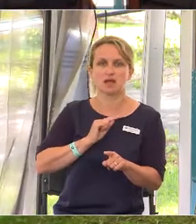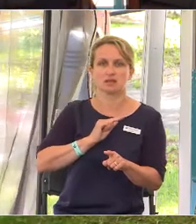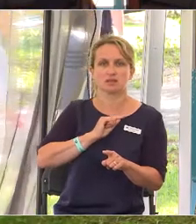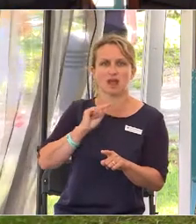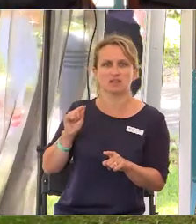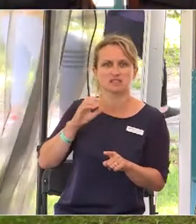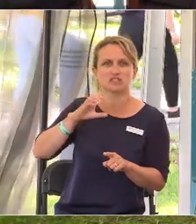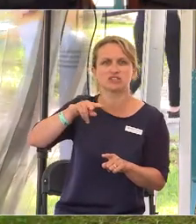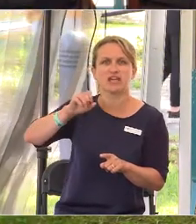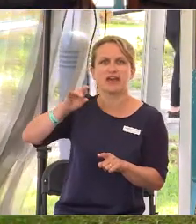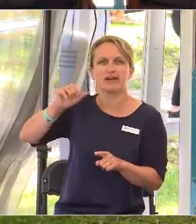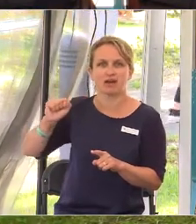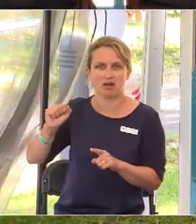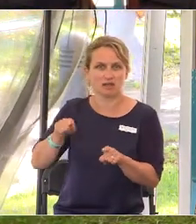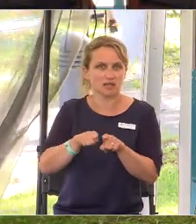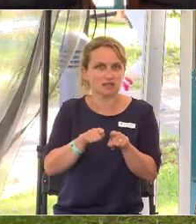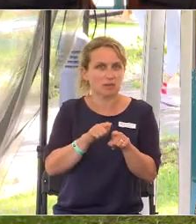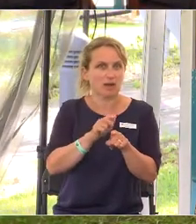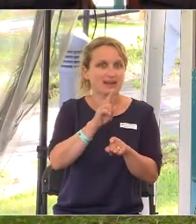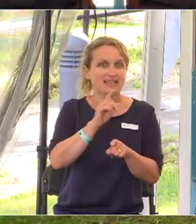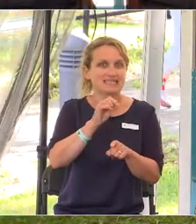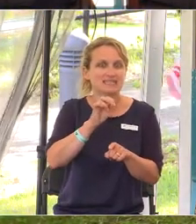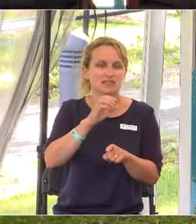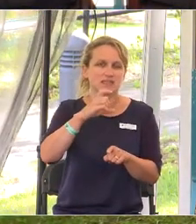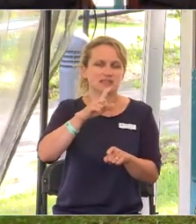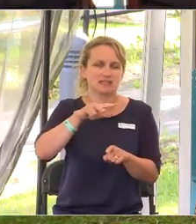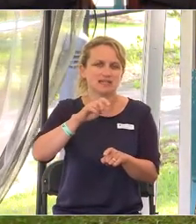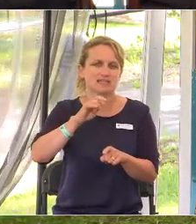with the same question actually asked Jason.